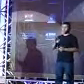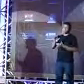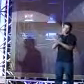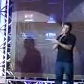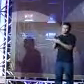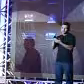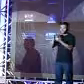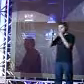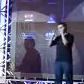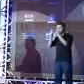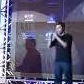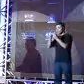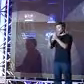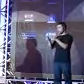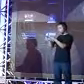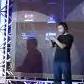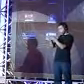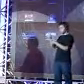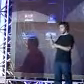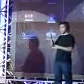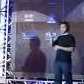things.